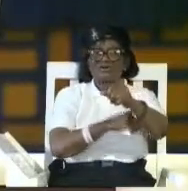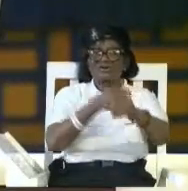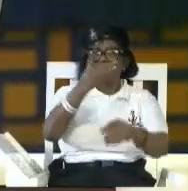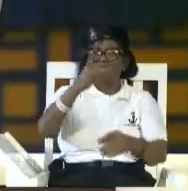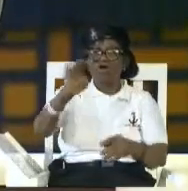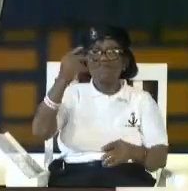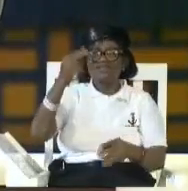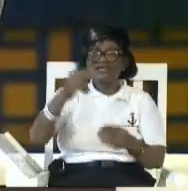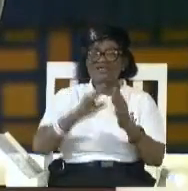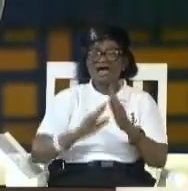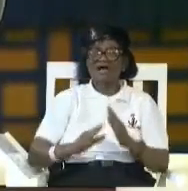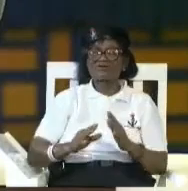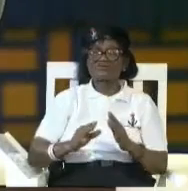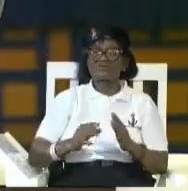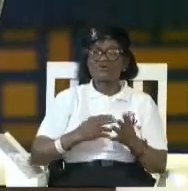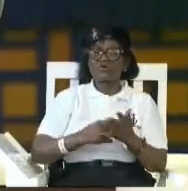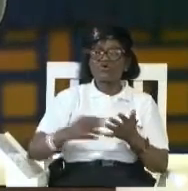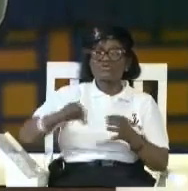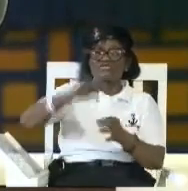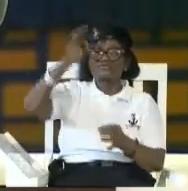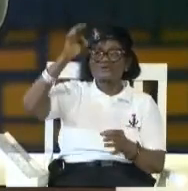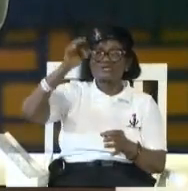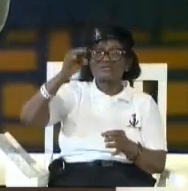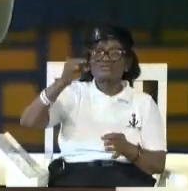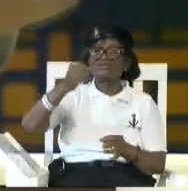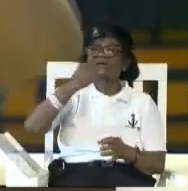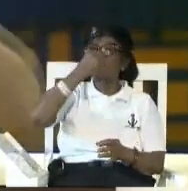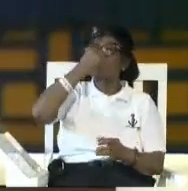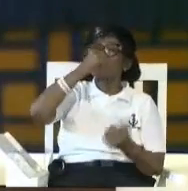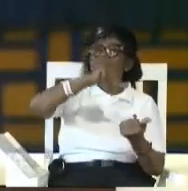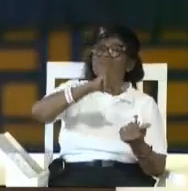Holy Spirit baptism is supposed to be the roof.